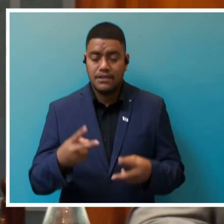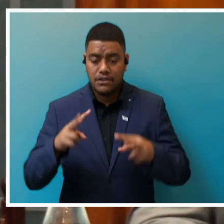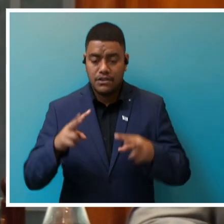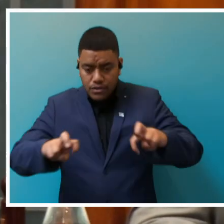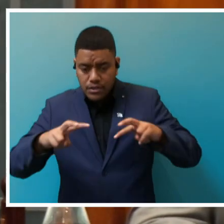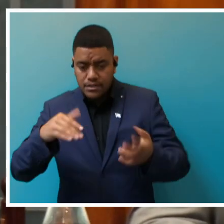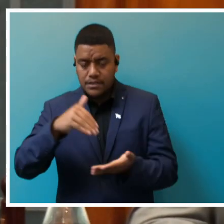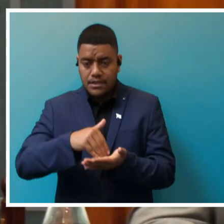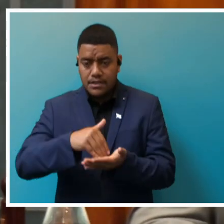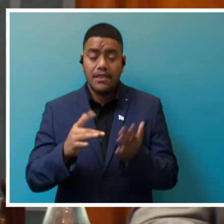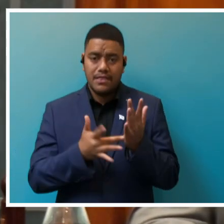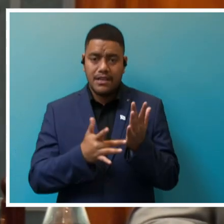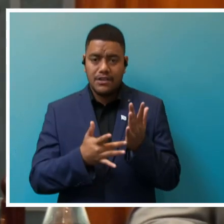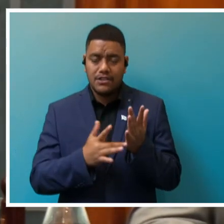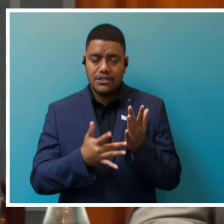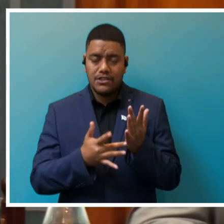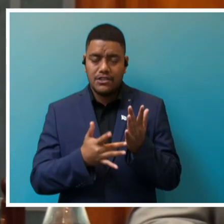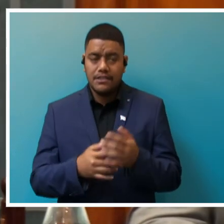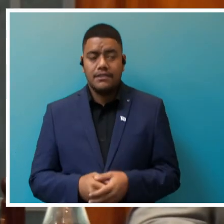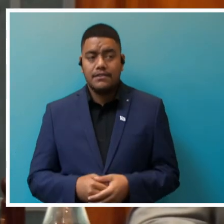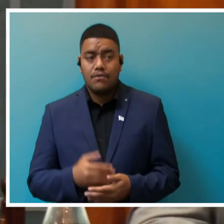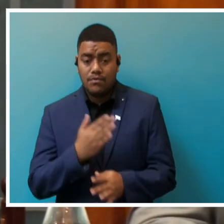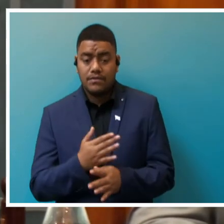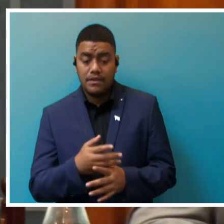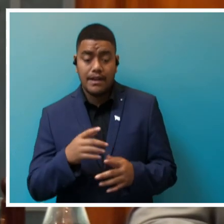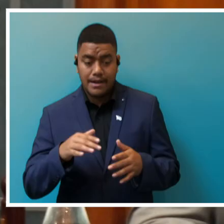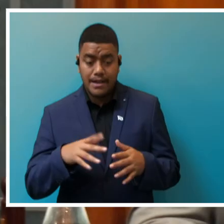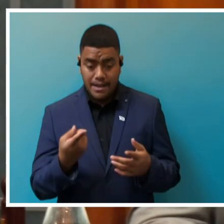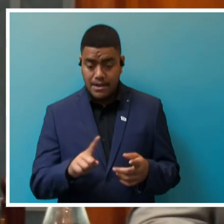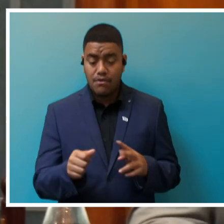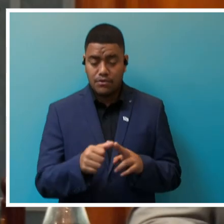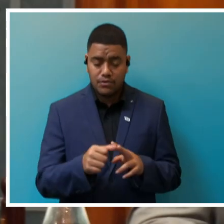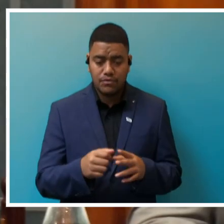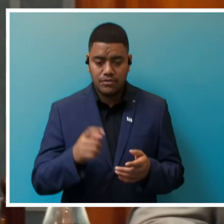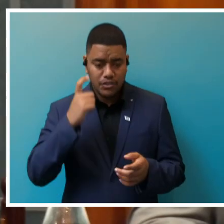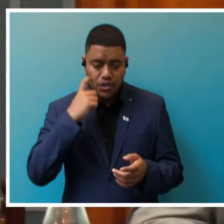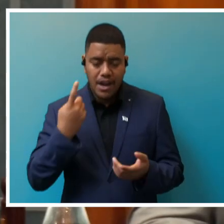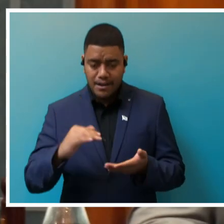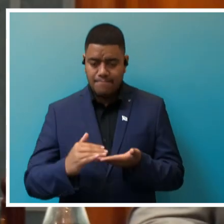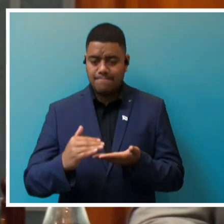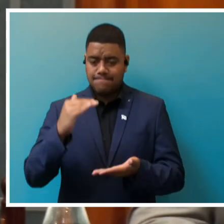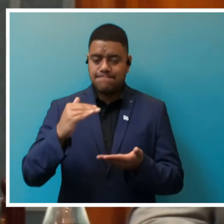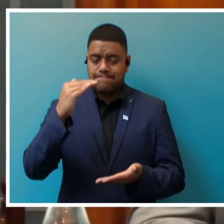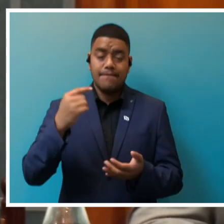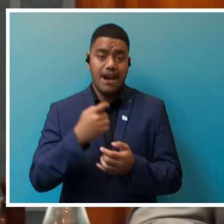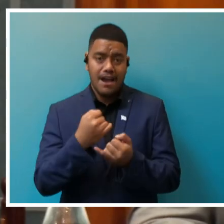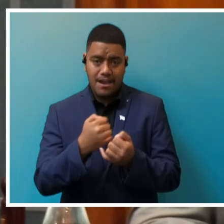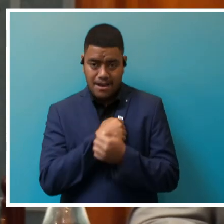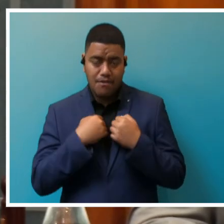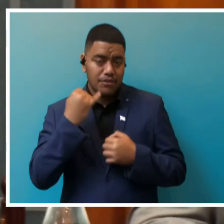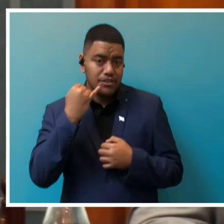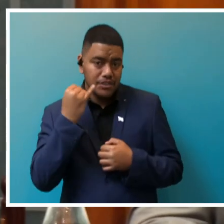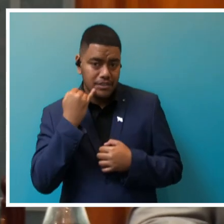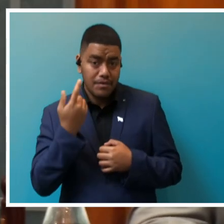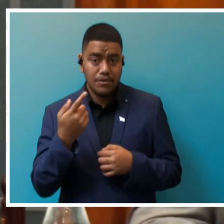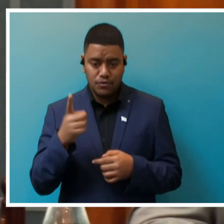and technology transfer, while simultaneously scaling up local production to reduce reliance on imported